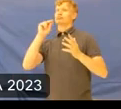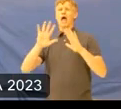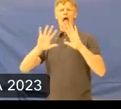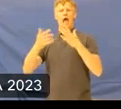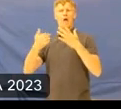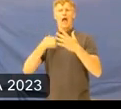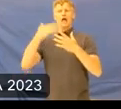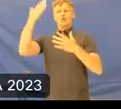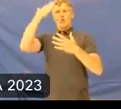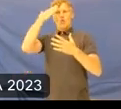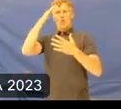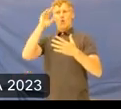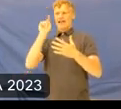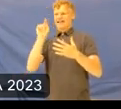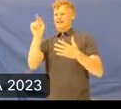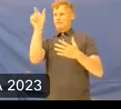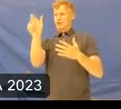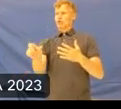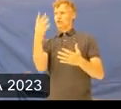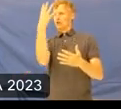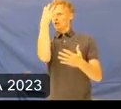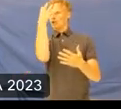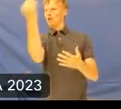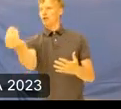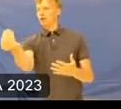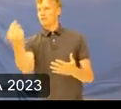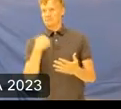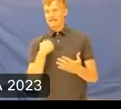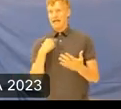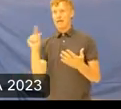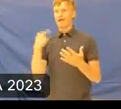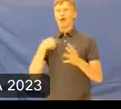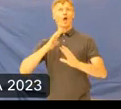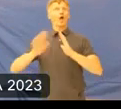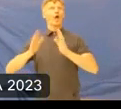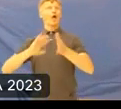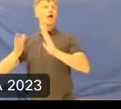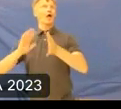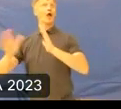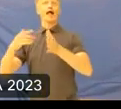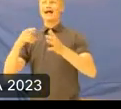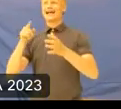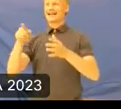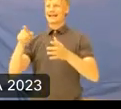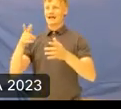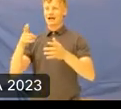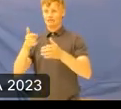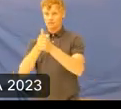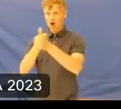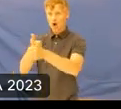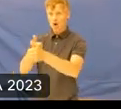a sea of attributed beliefs. And it's quite extraordinary that we think we know